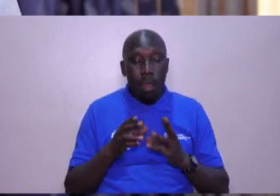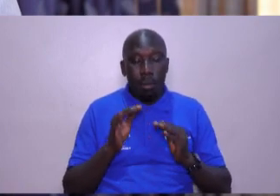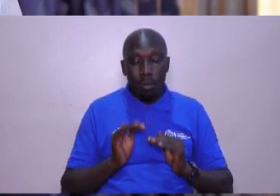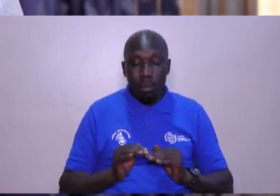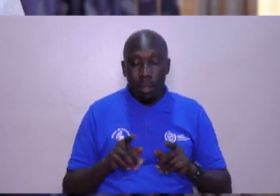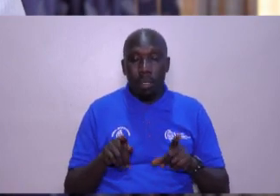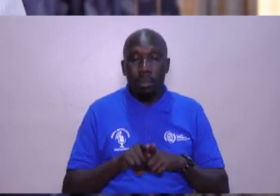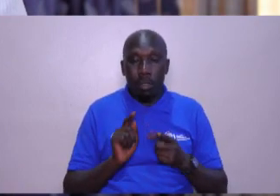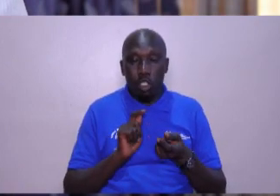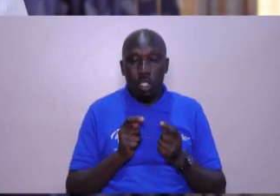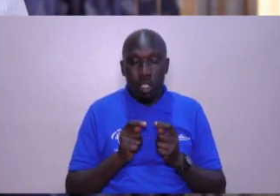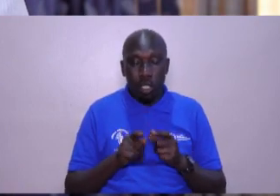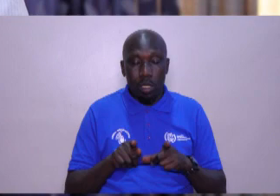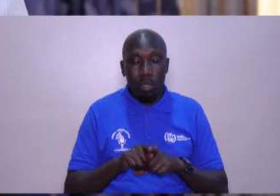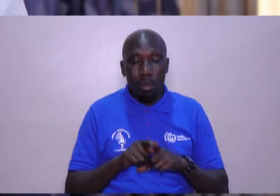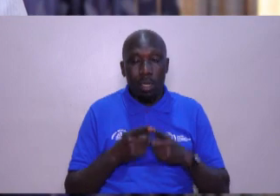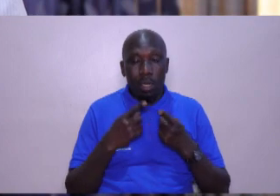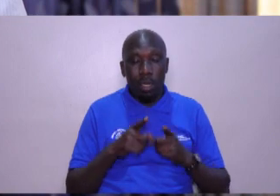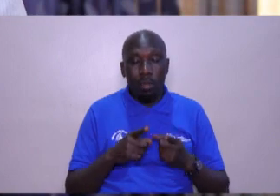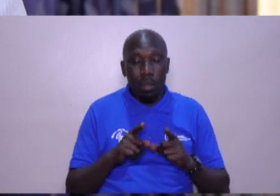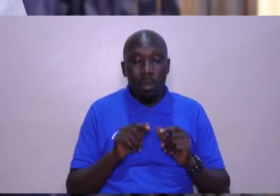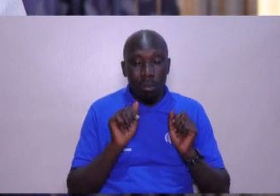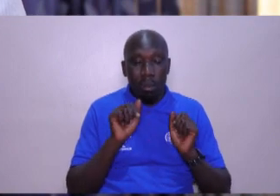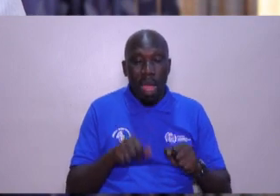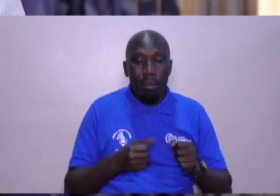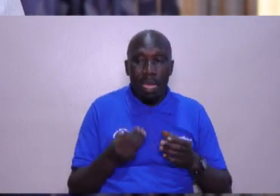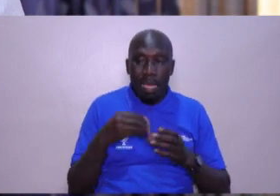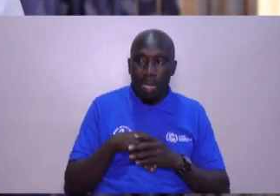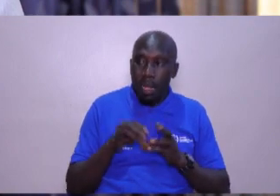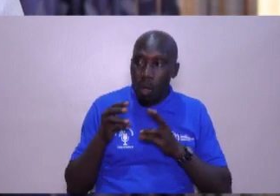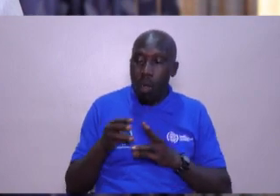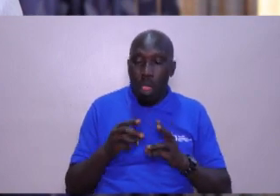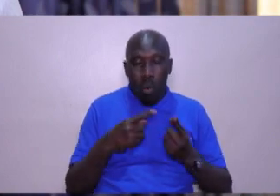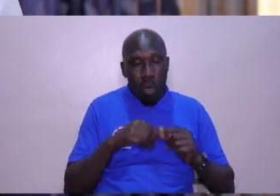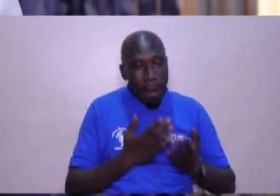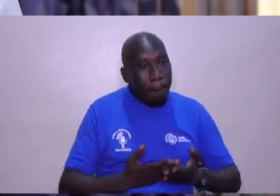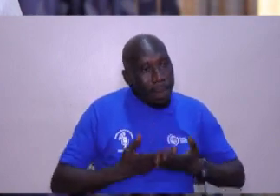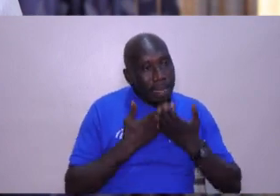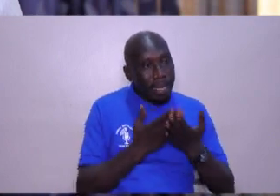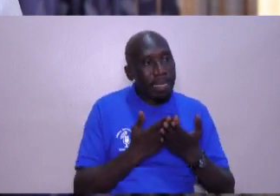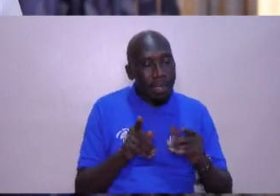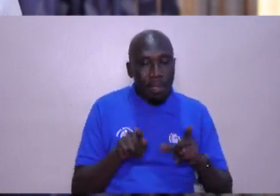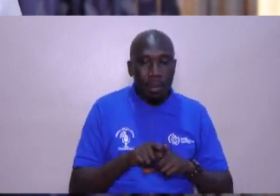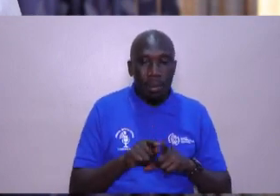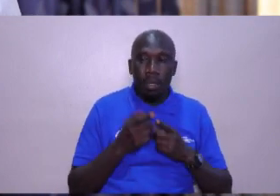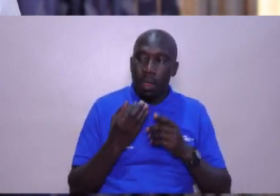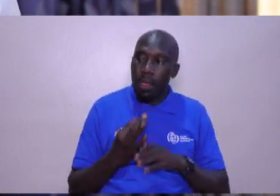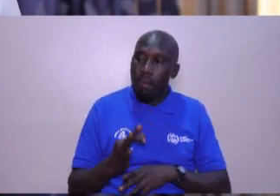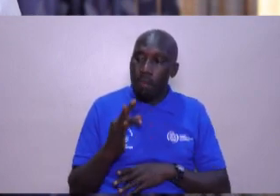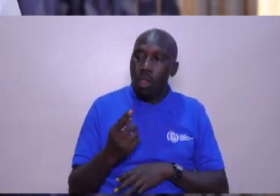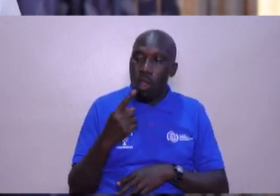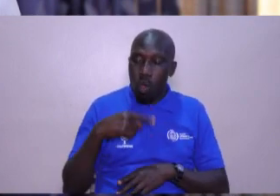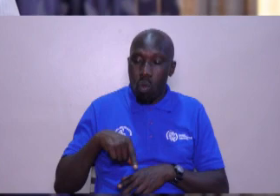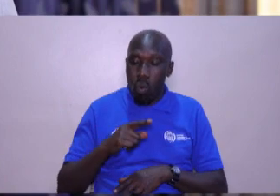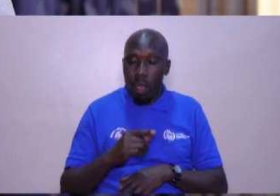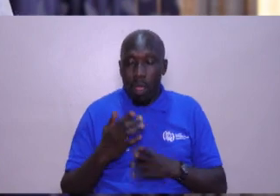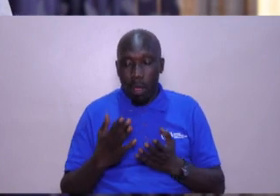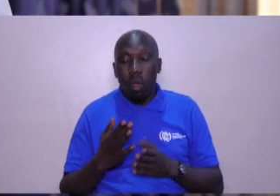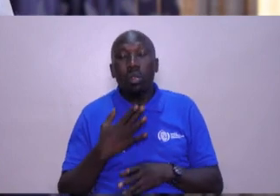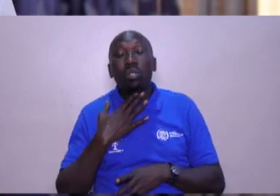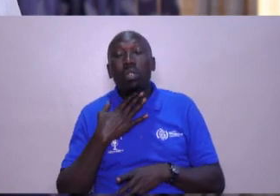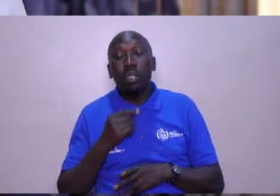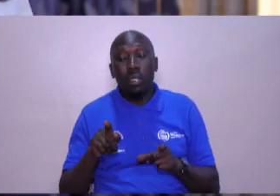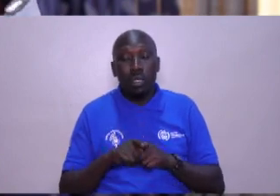the changes or the differences must come in the way we present it. And if you need